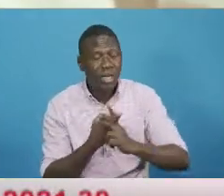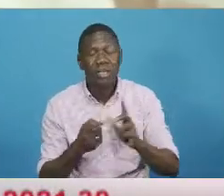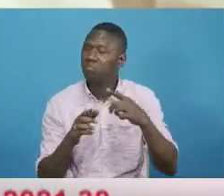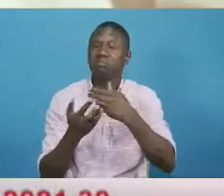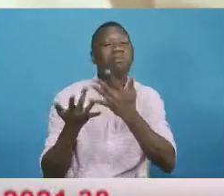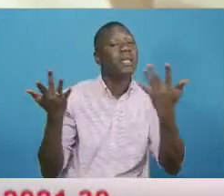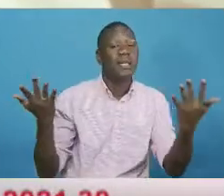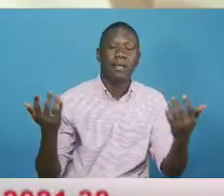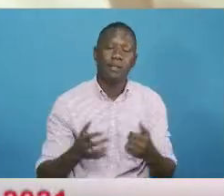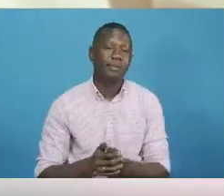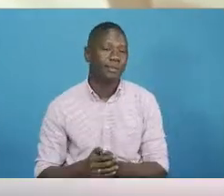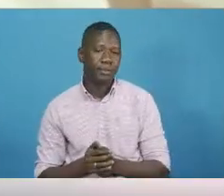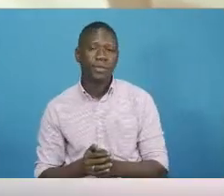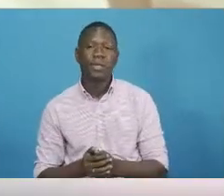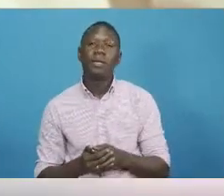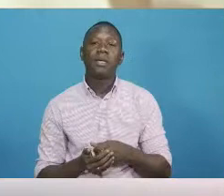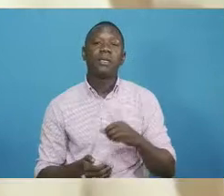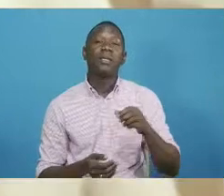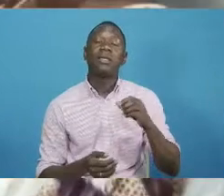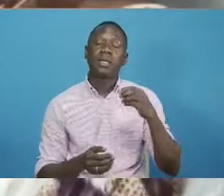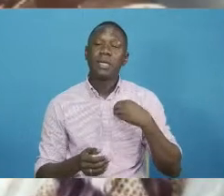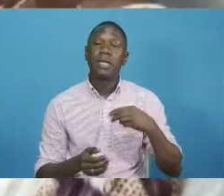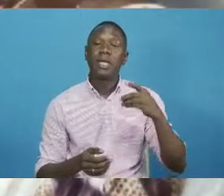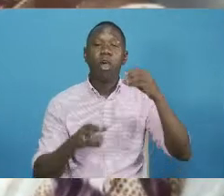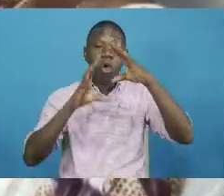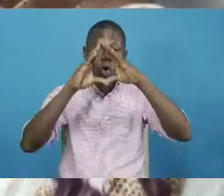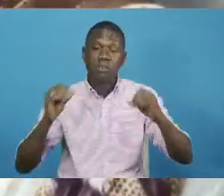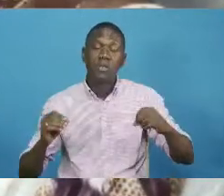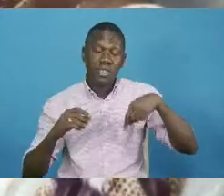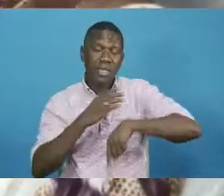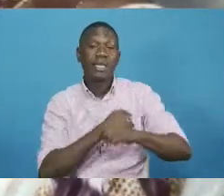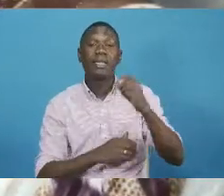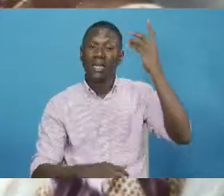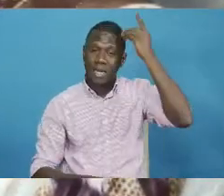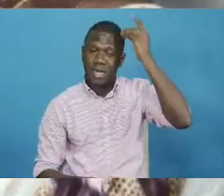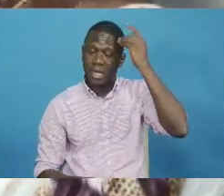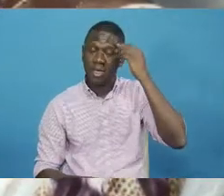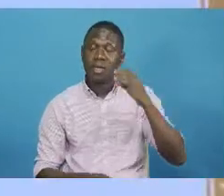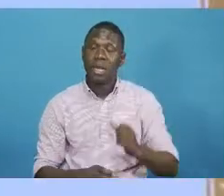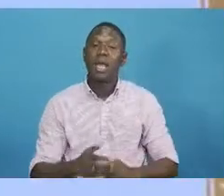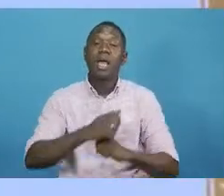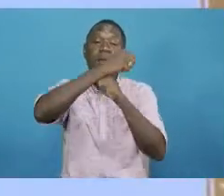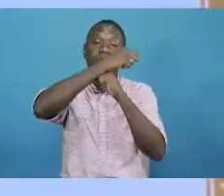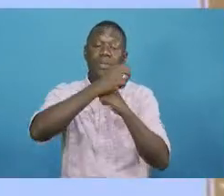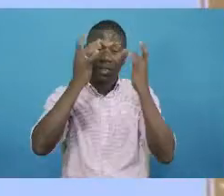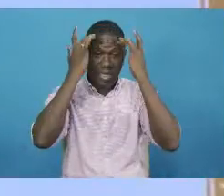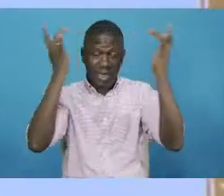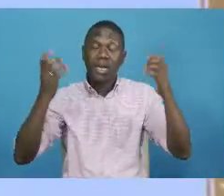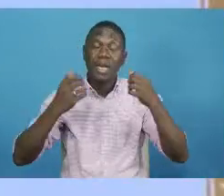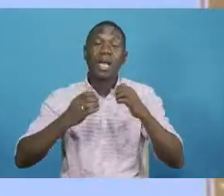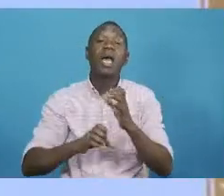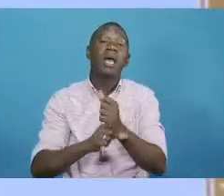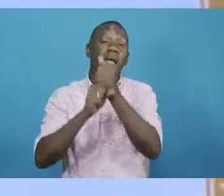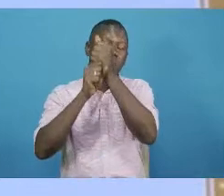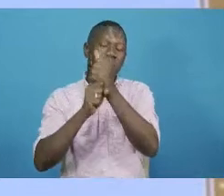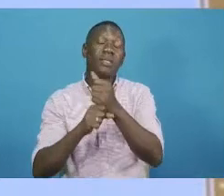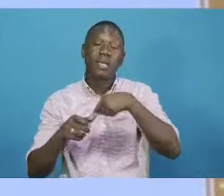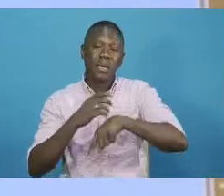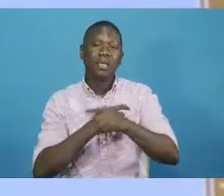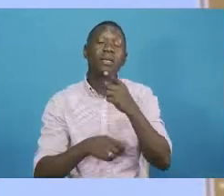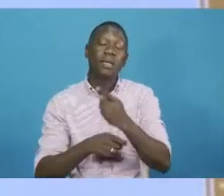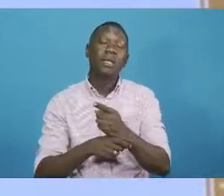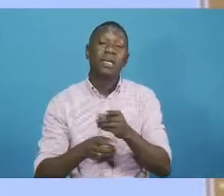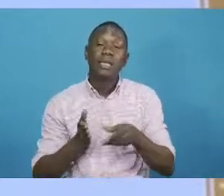The UNESCO Dakar office is providing technical assistance to the Ministry of Higher Education. Dimitri Sanga, the director of UNESCO